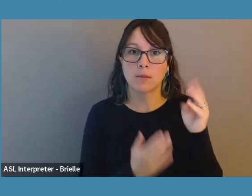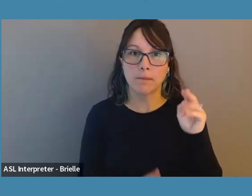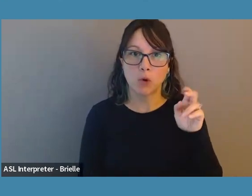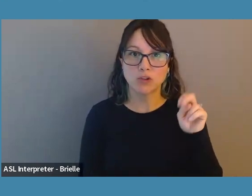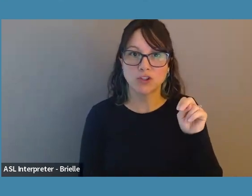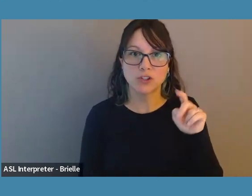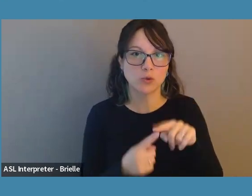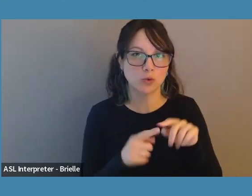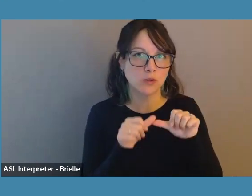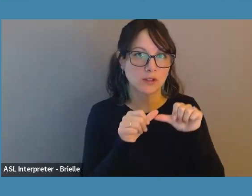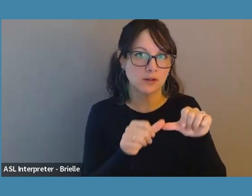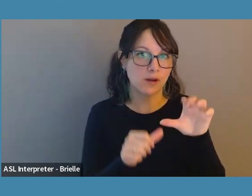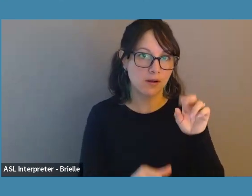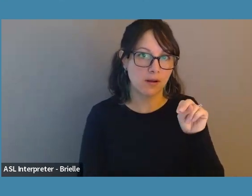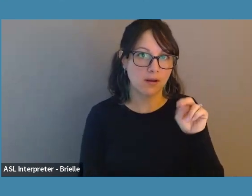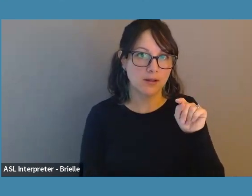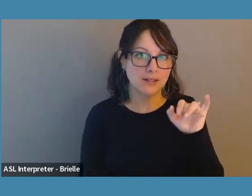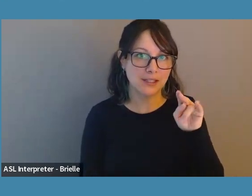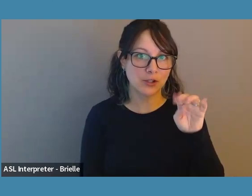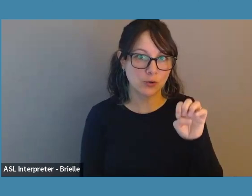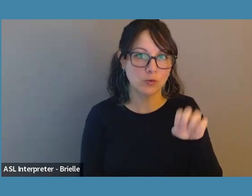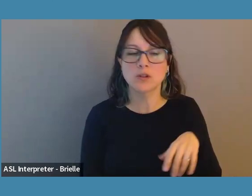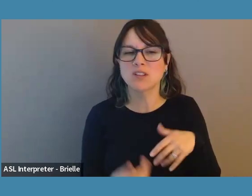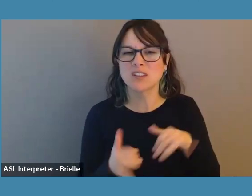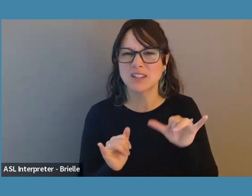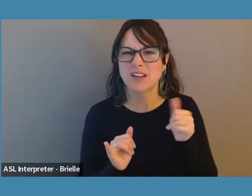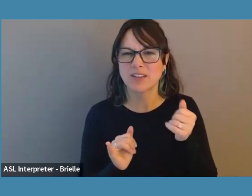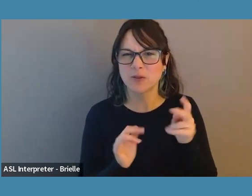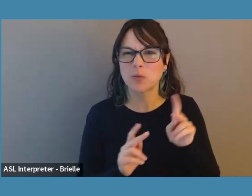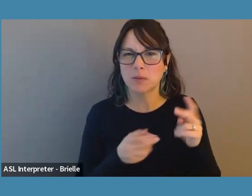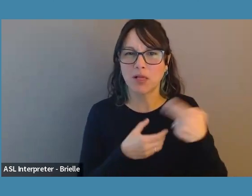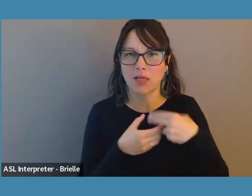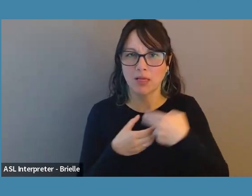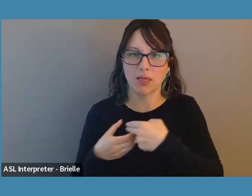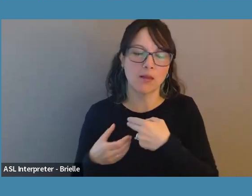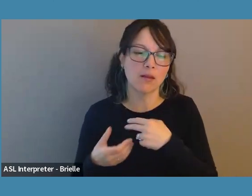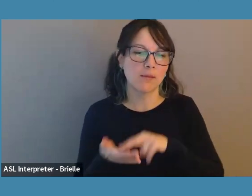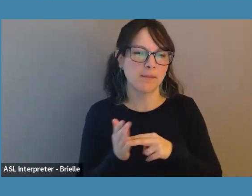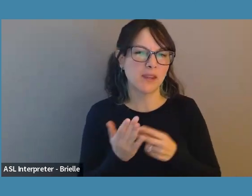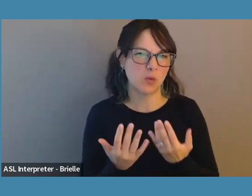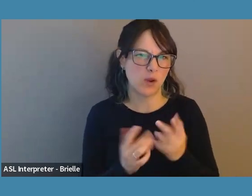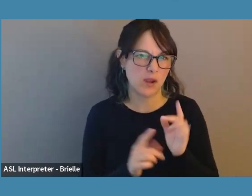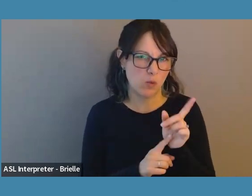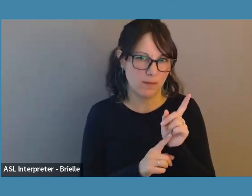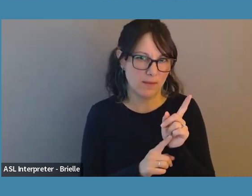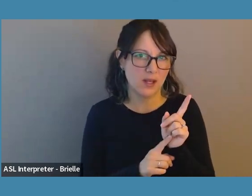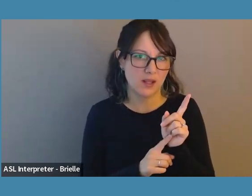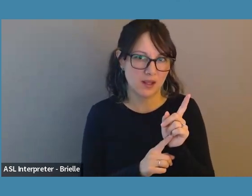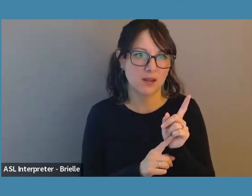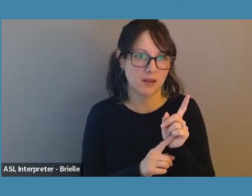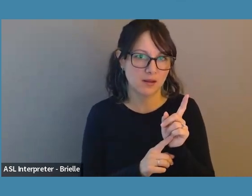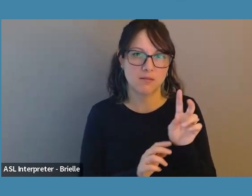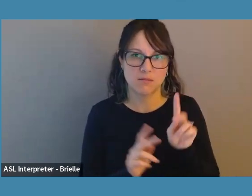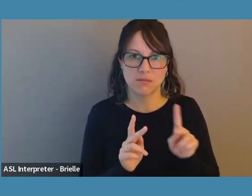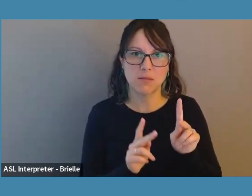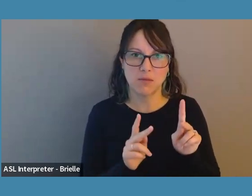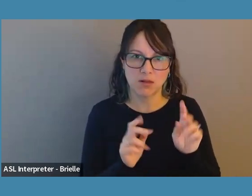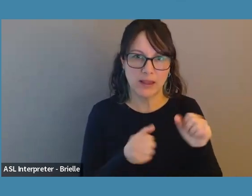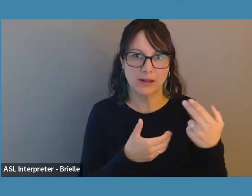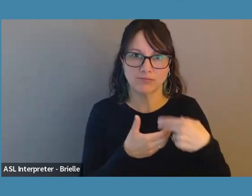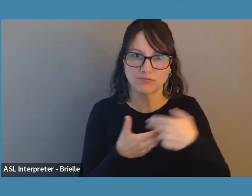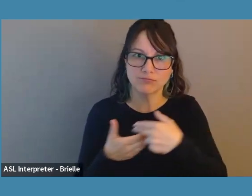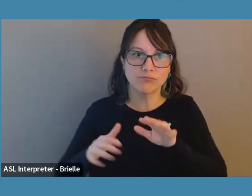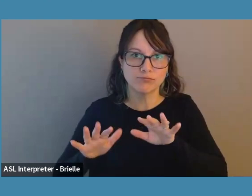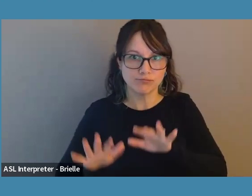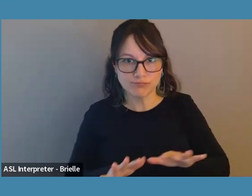Continue. We still have a few people entering our webinar, so we're going to give it just one more minute to let people get in and